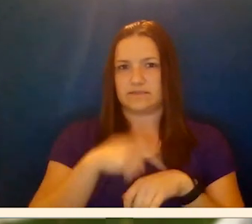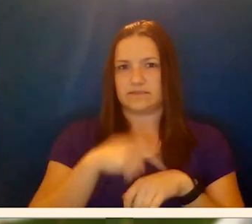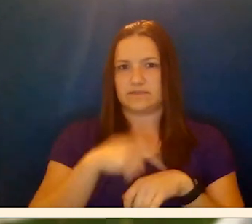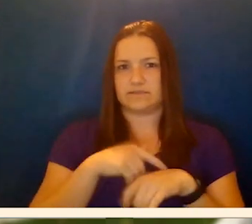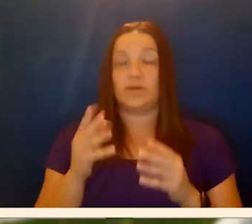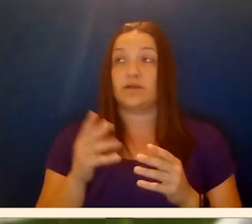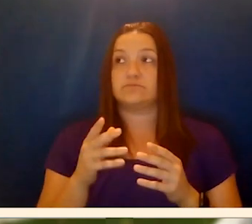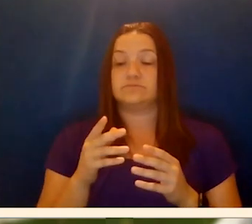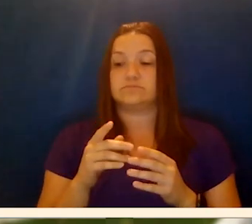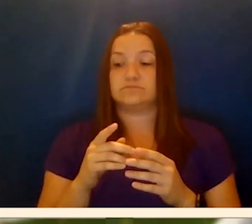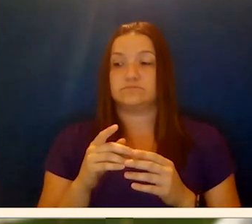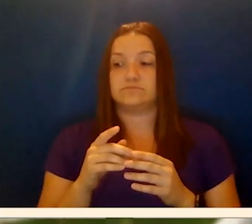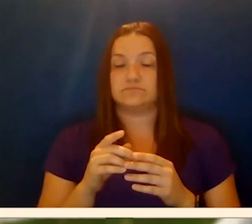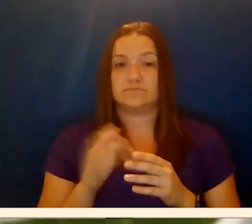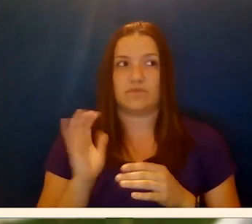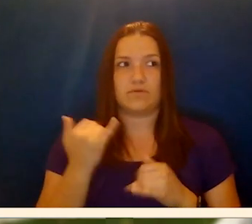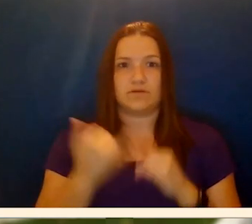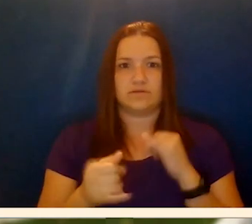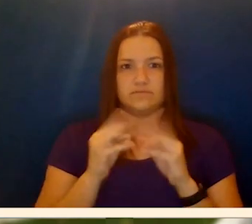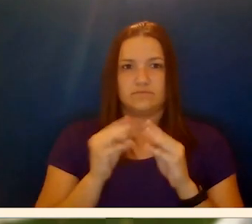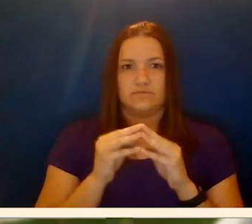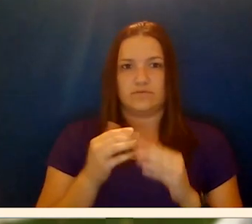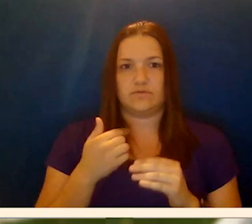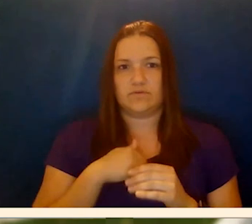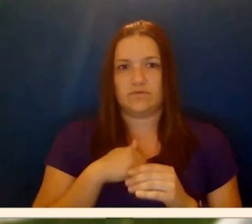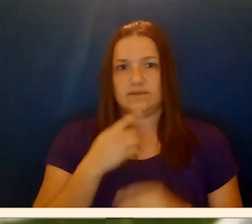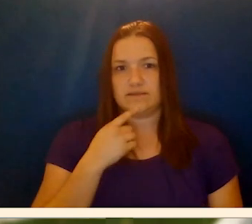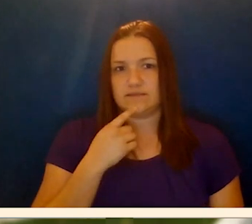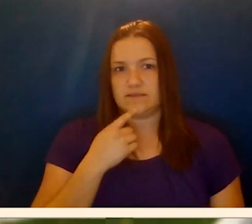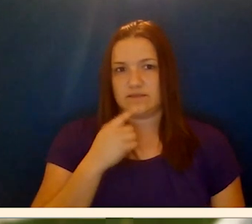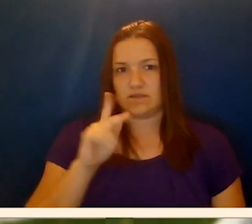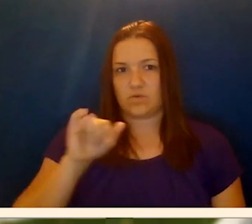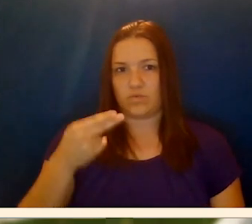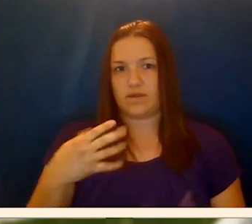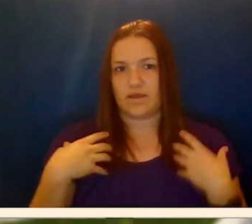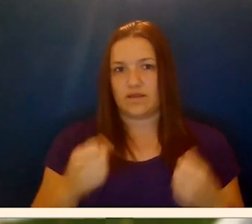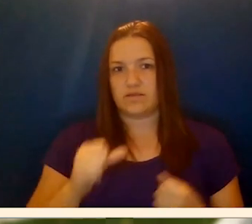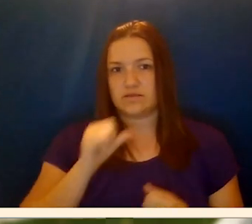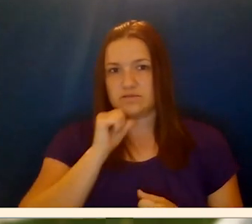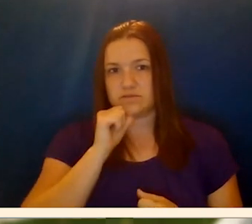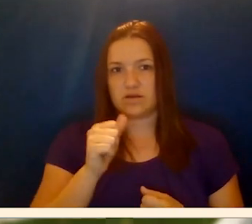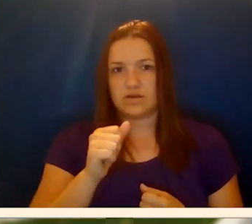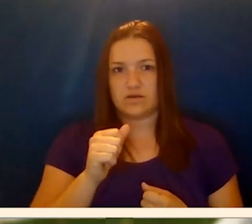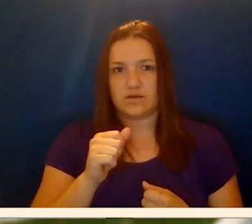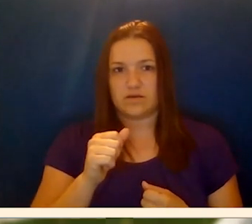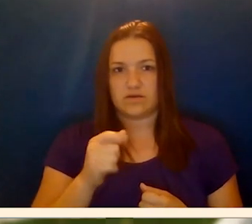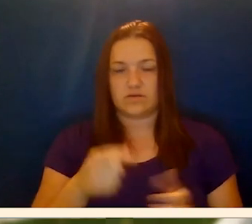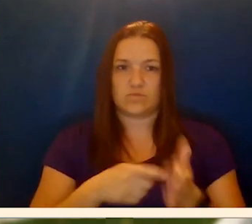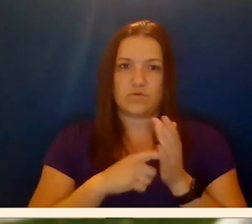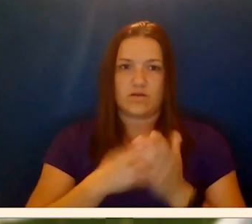fact, our last meeting, we had said Kauai Health is not going to mandate the